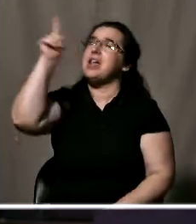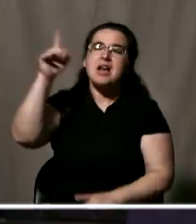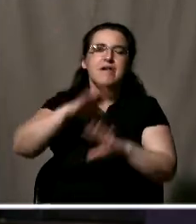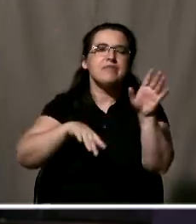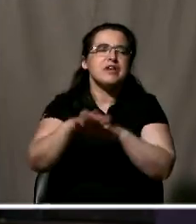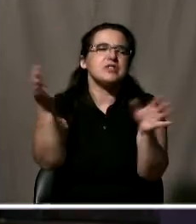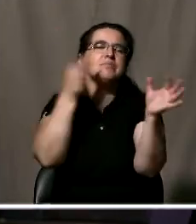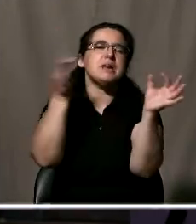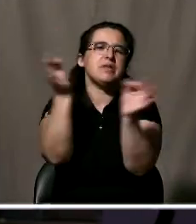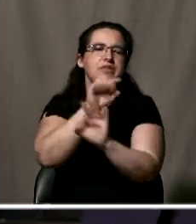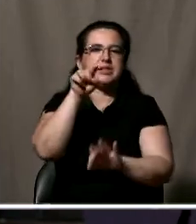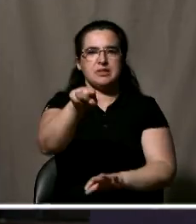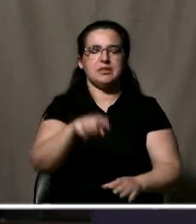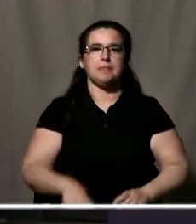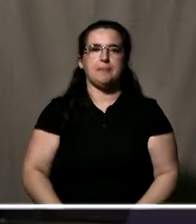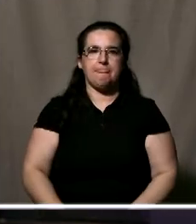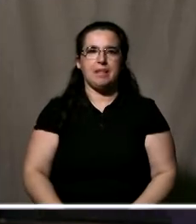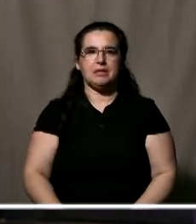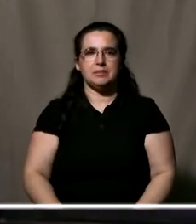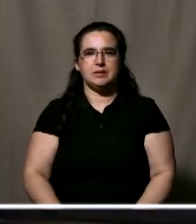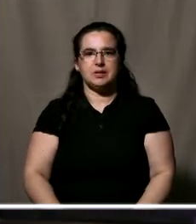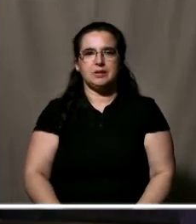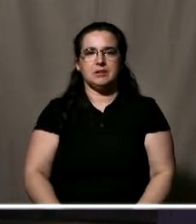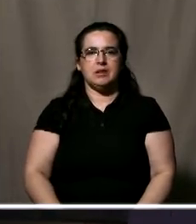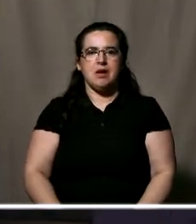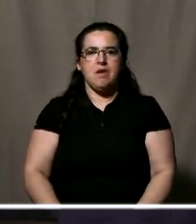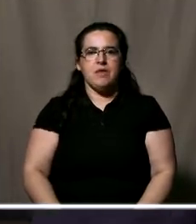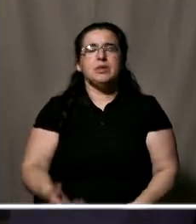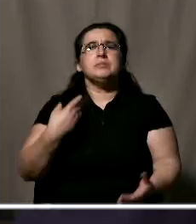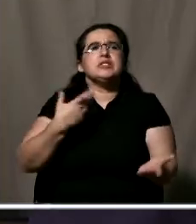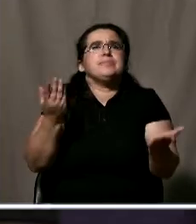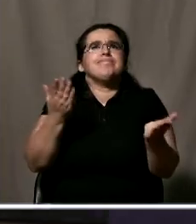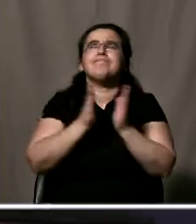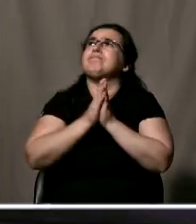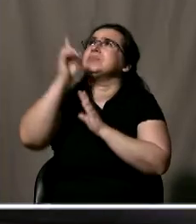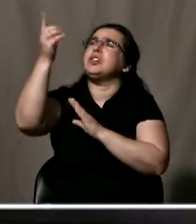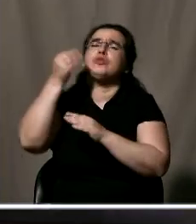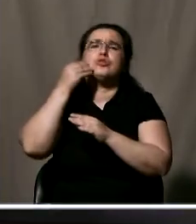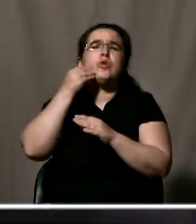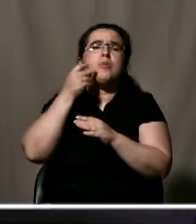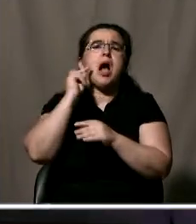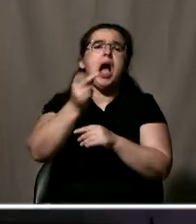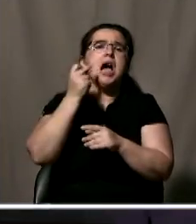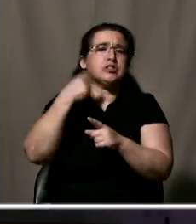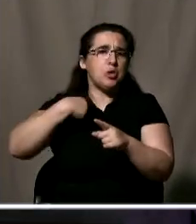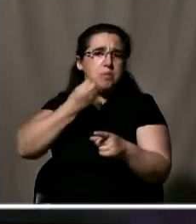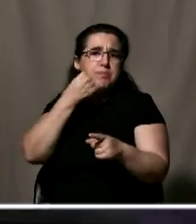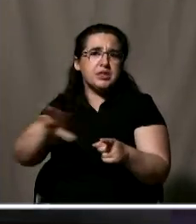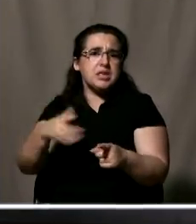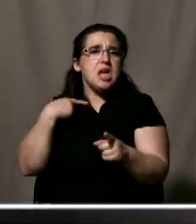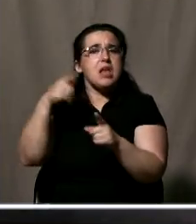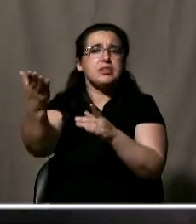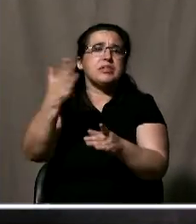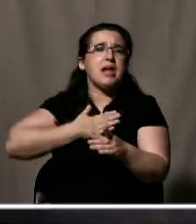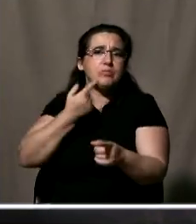Then I said to him. E eu disse-lhe, how does God restore the years? Como é que Deus recompensa os anos? You can't go back and live them over